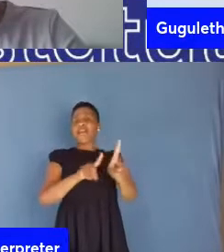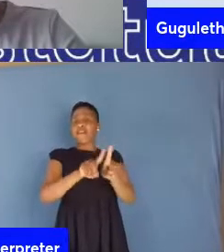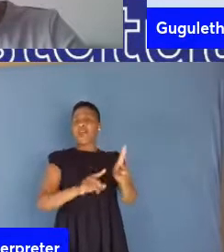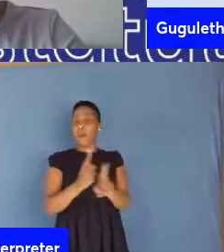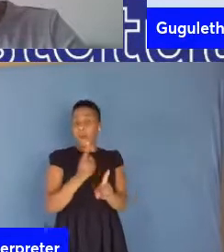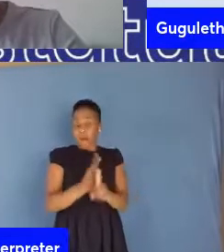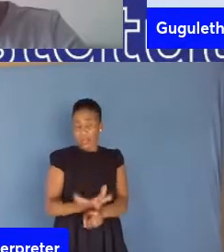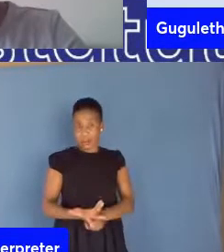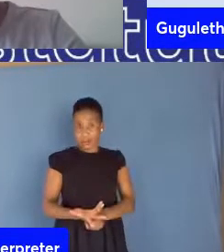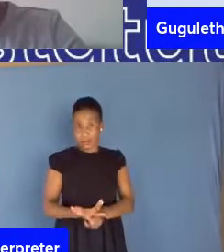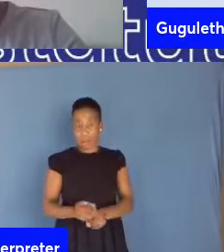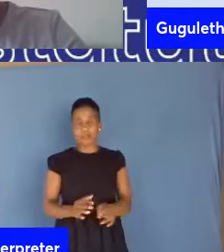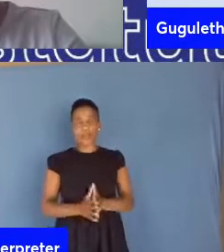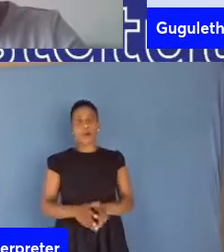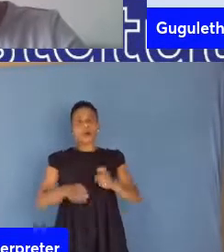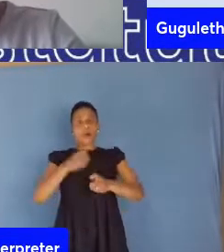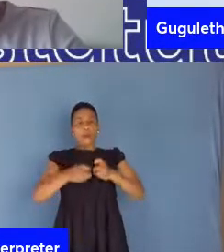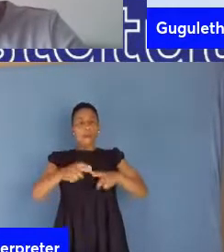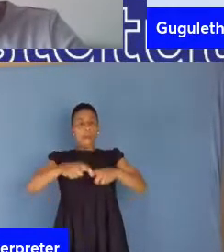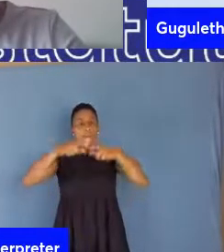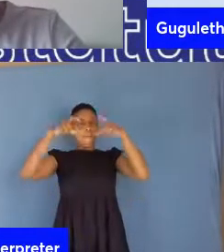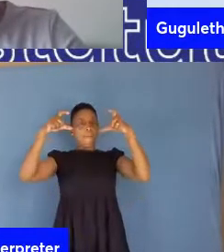problem